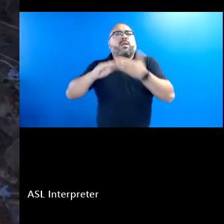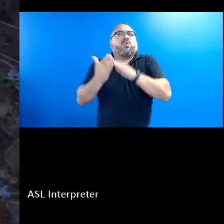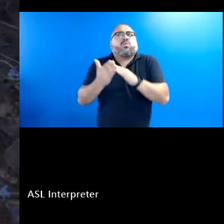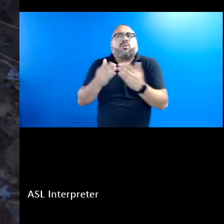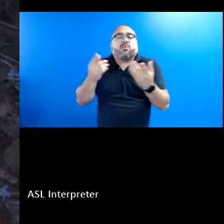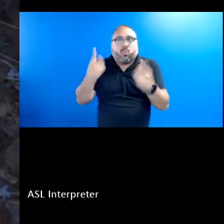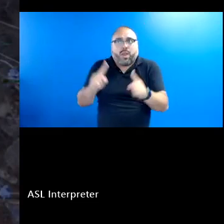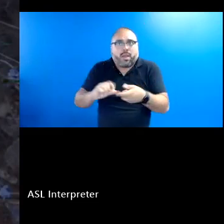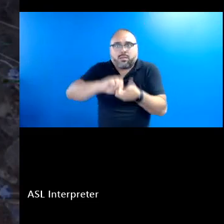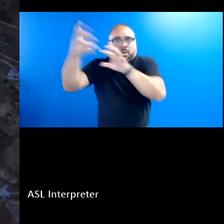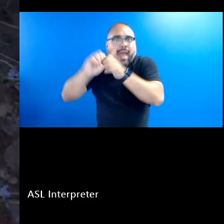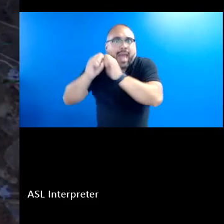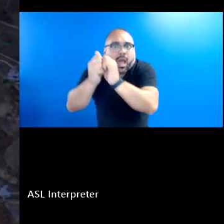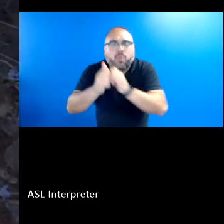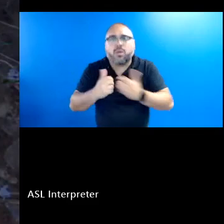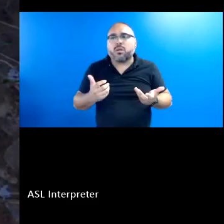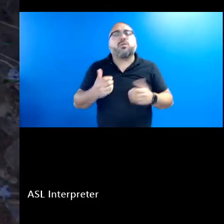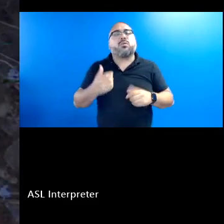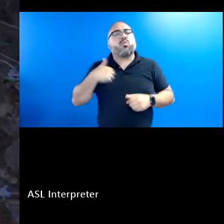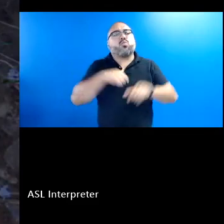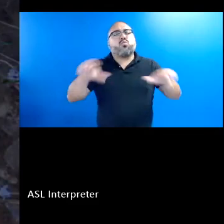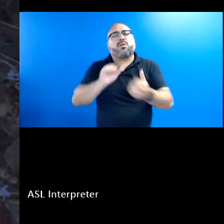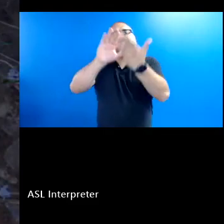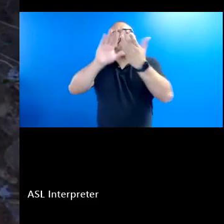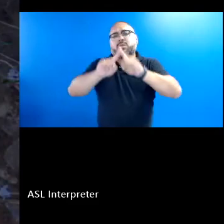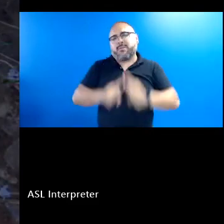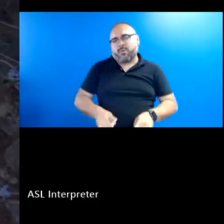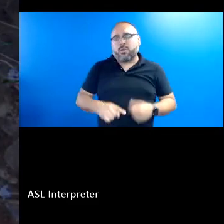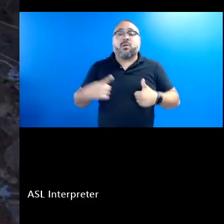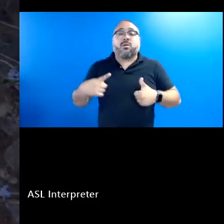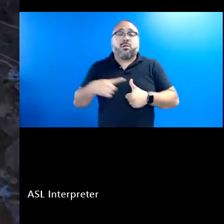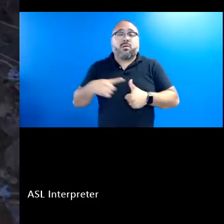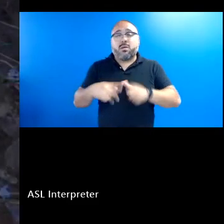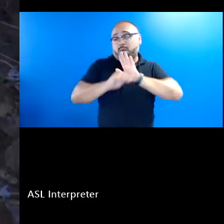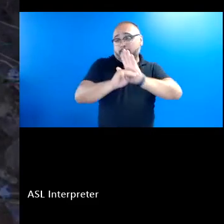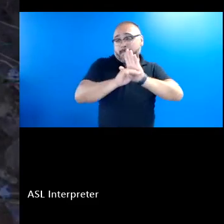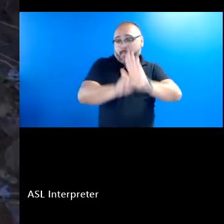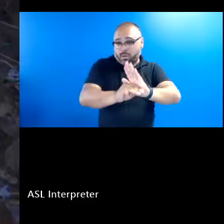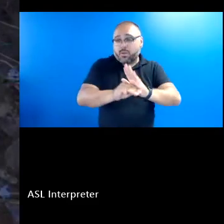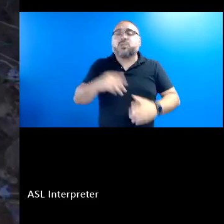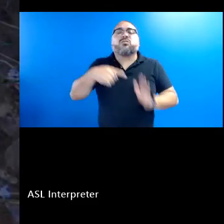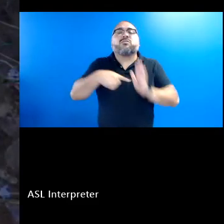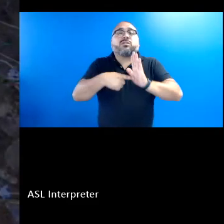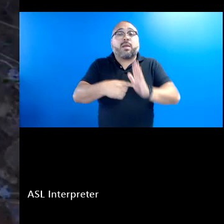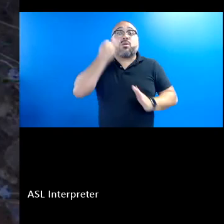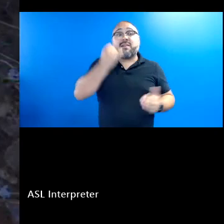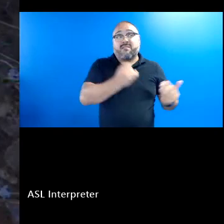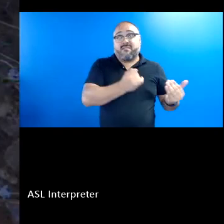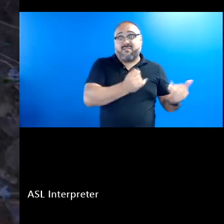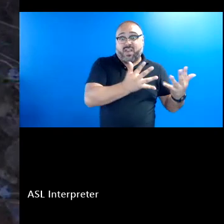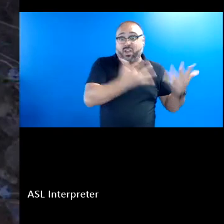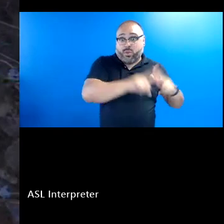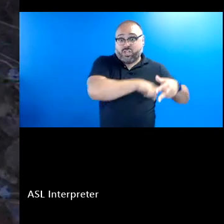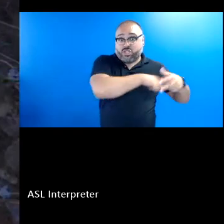this in a couple of ways. We can use a model to model individual fires once they have already started to see if they